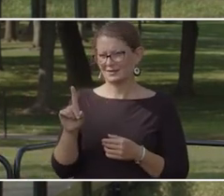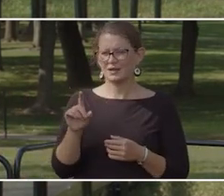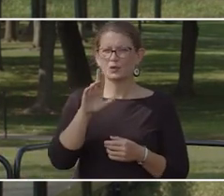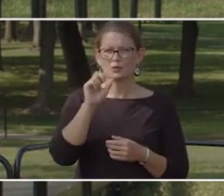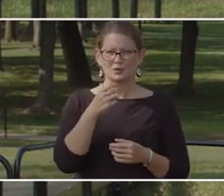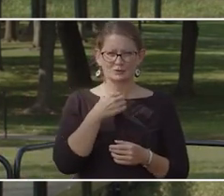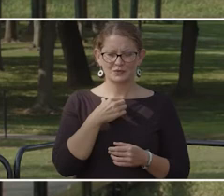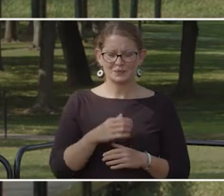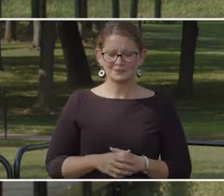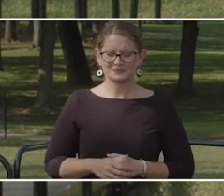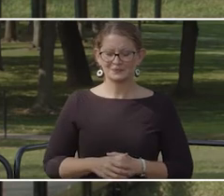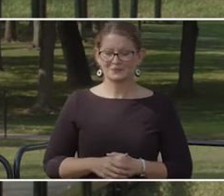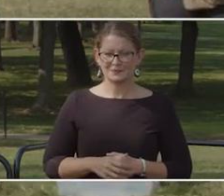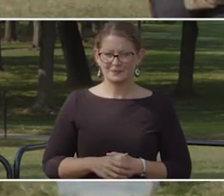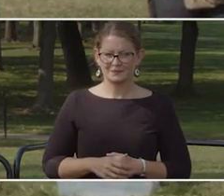1968-71, U.S. Marine Corps.